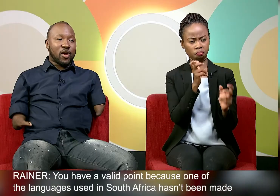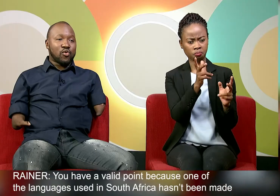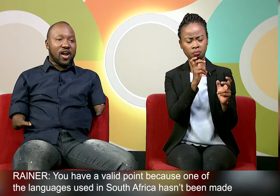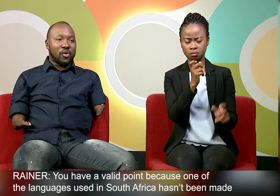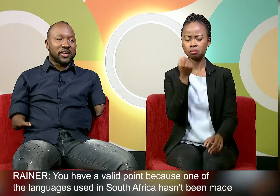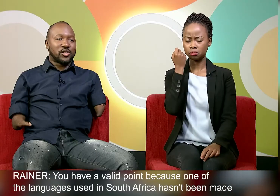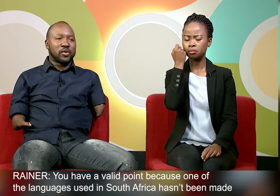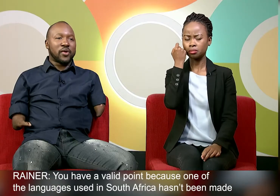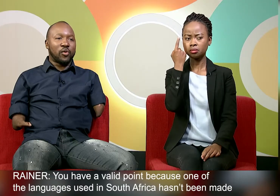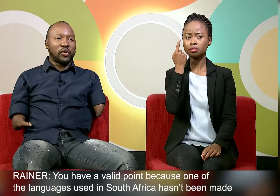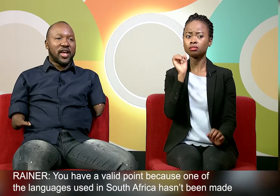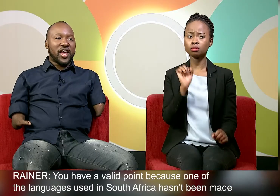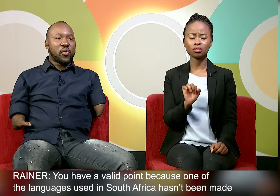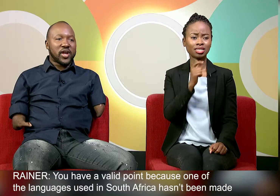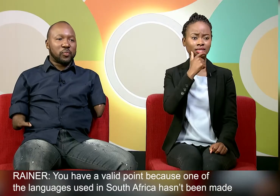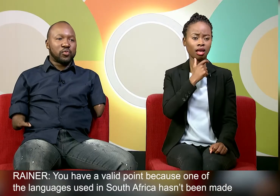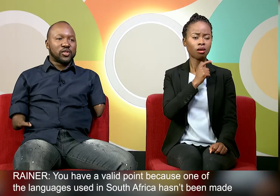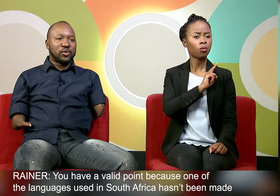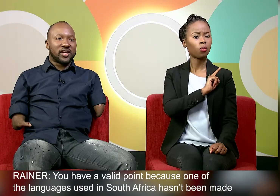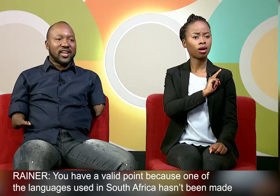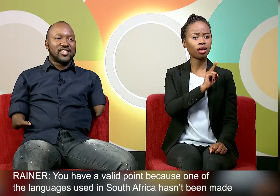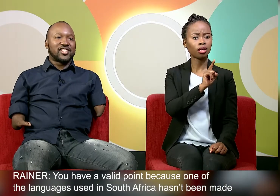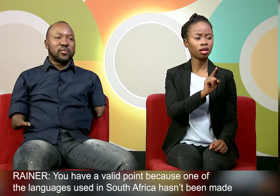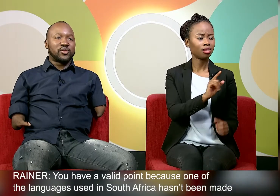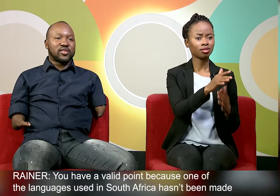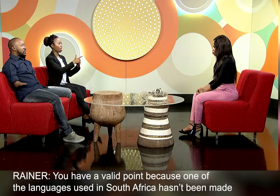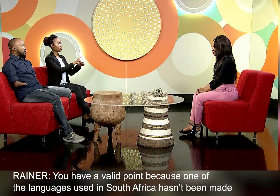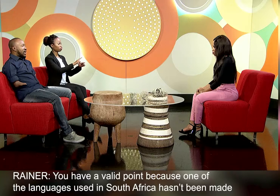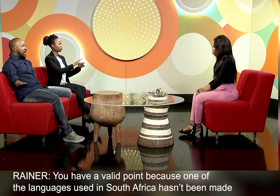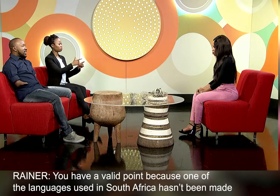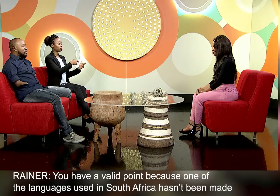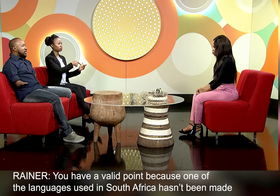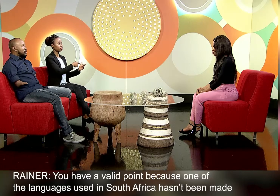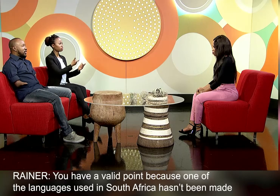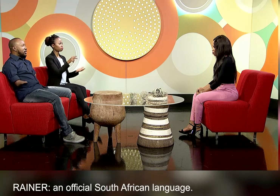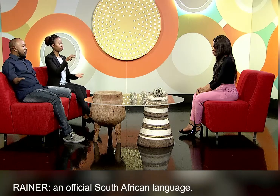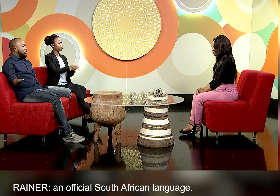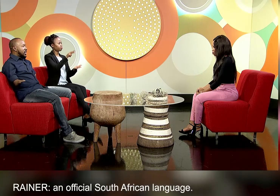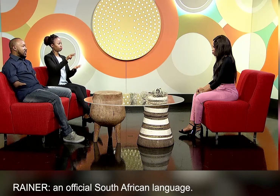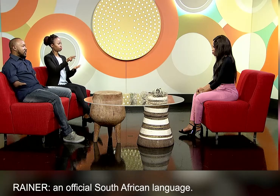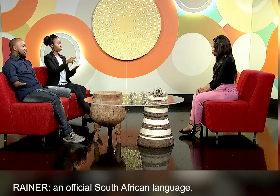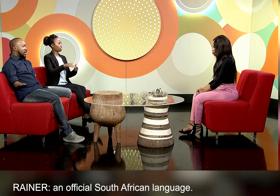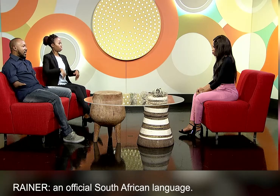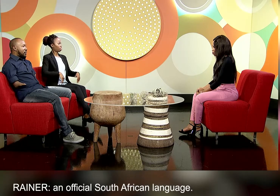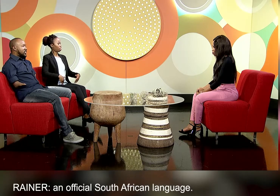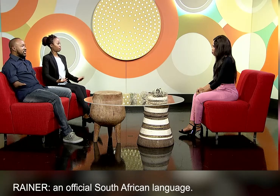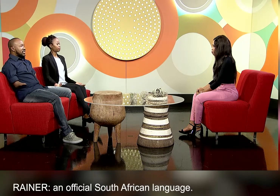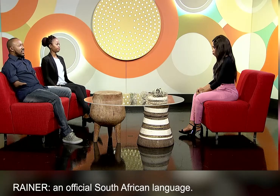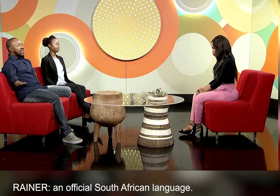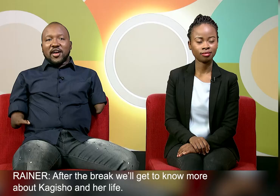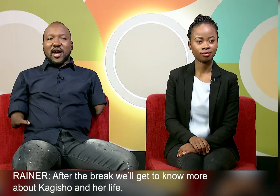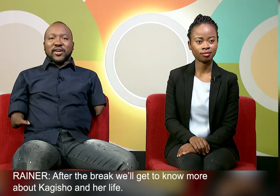hlile lona le utlwahala hobane ke ntho empe haholo hore e nngwe ya dipuo tse le horeng di a sebediswa South Africa ha e soka e etswa an official South African